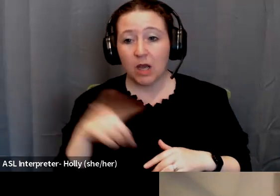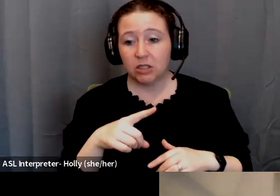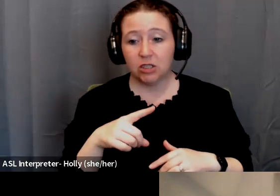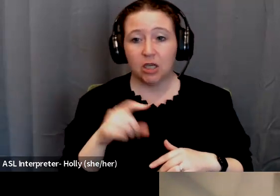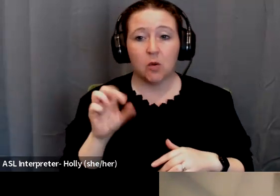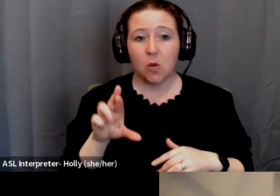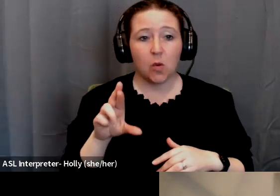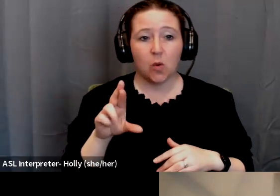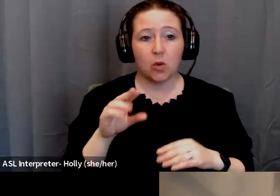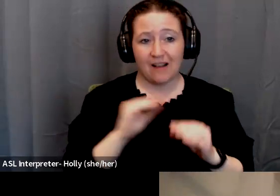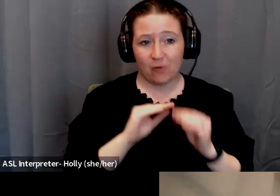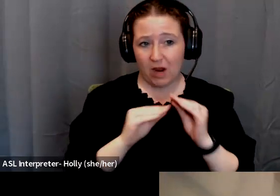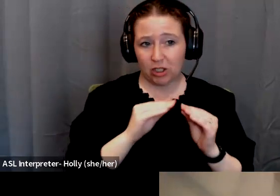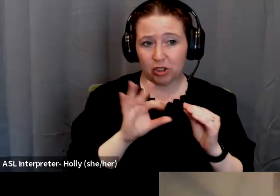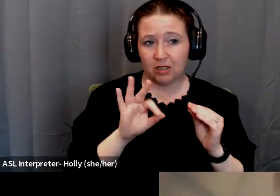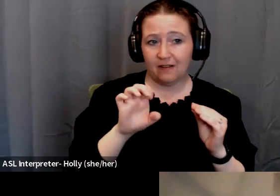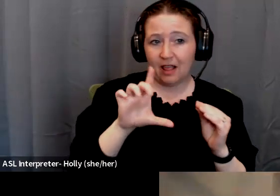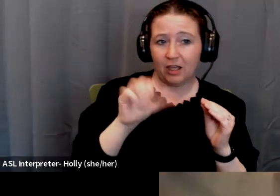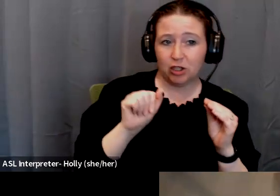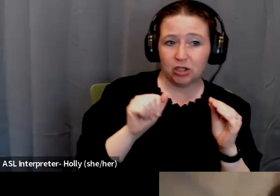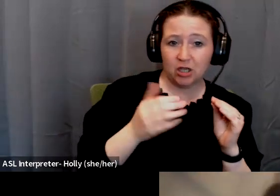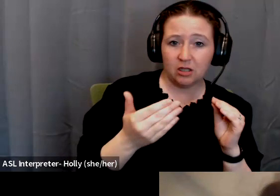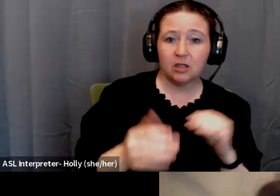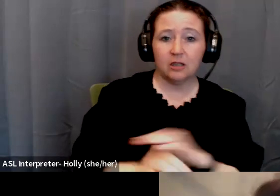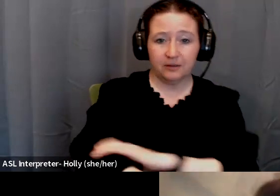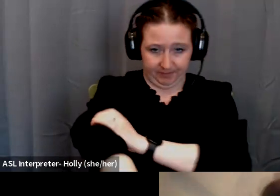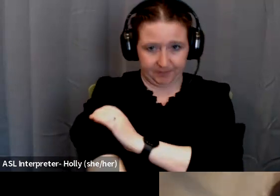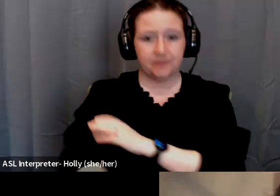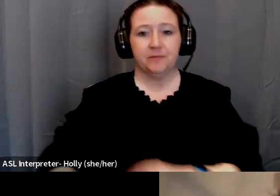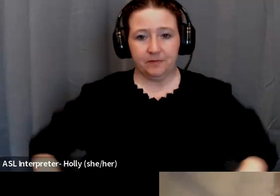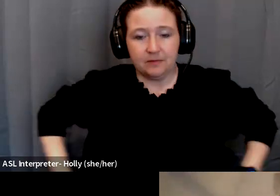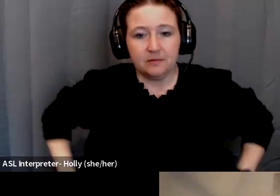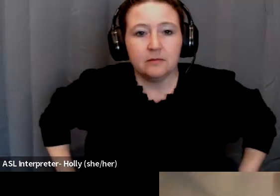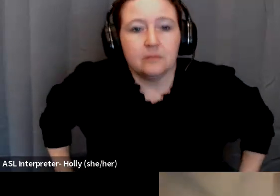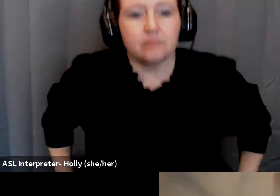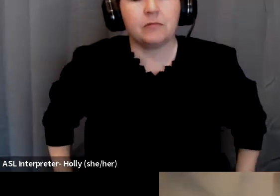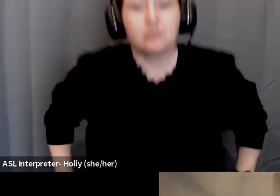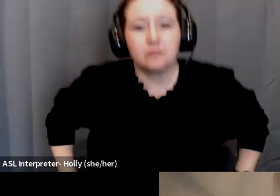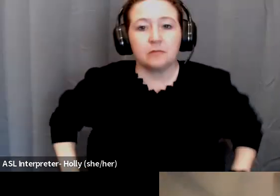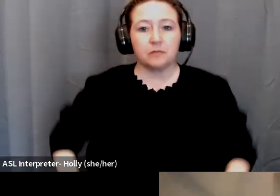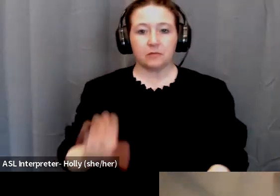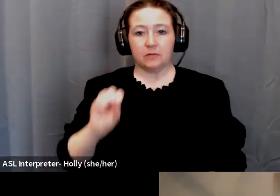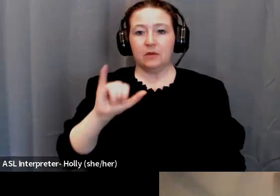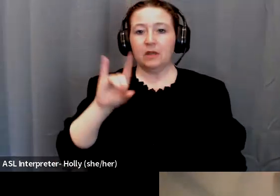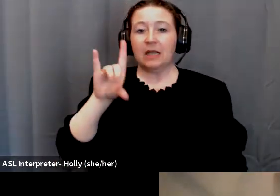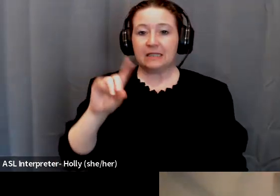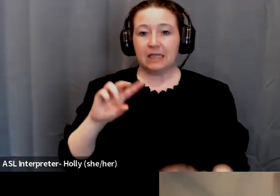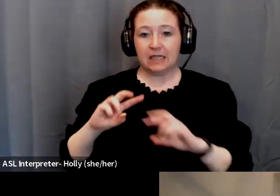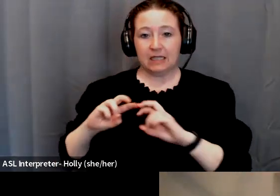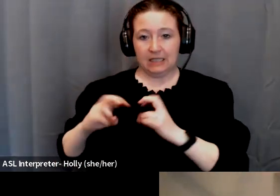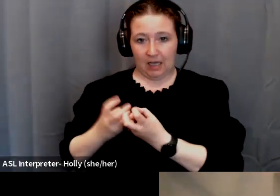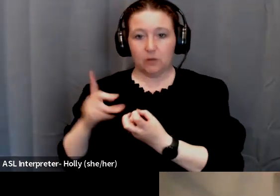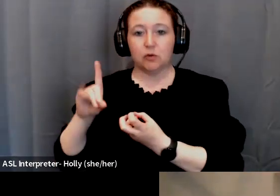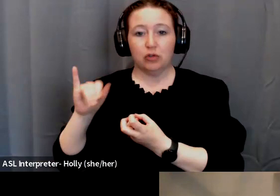a correction, I think maybe Felecia. Perfect. Felecia. Yes. So the Synod Council did